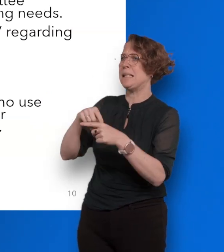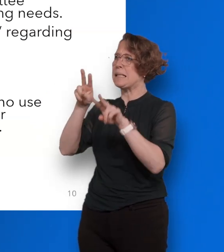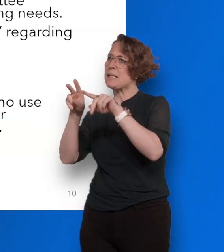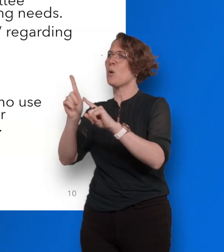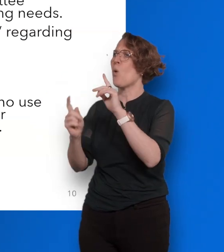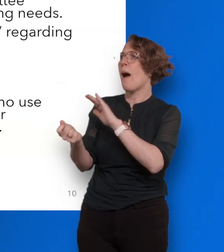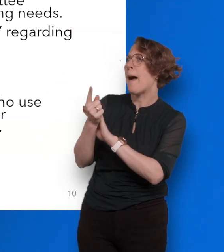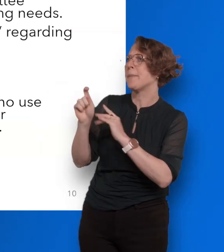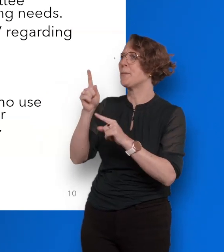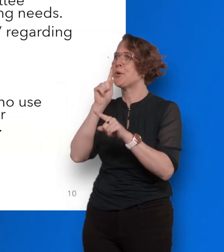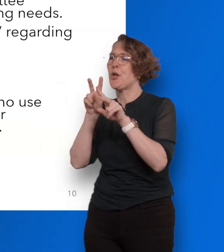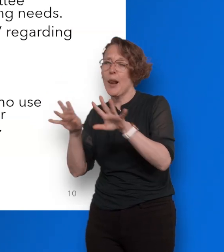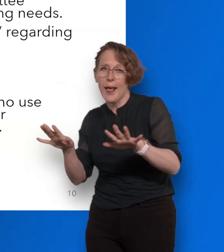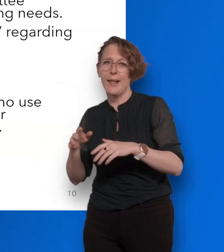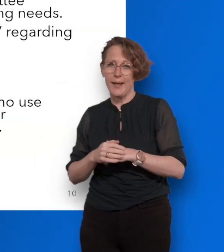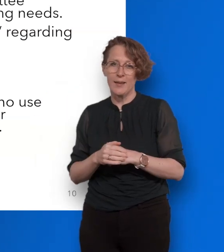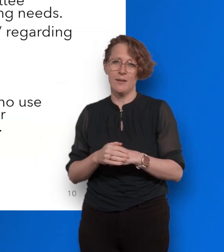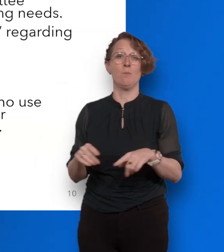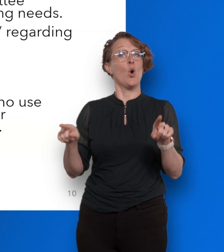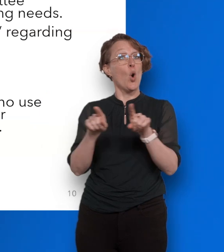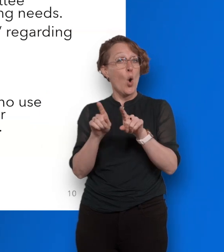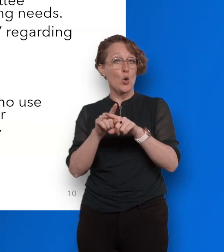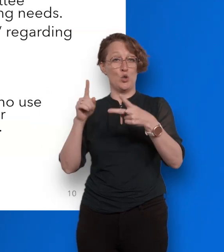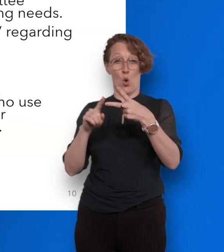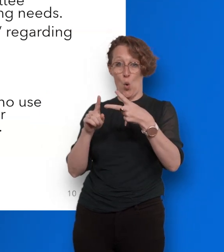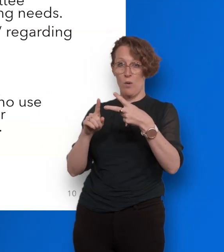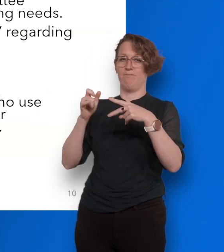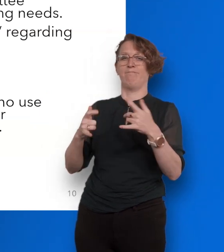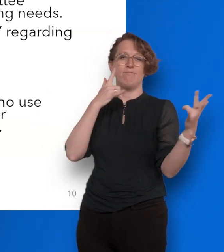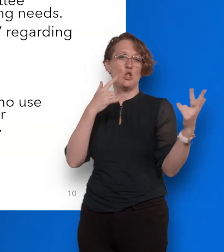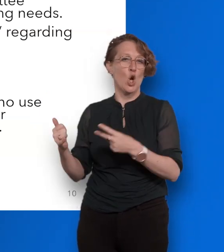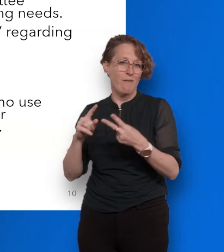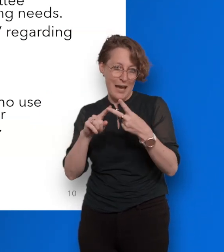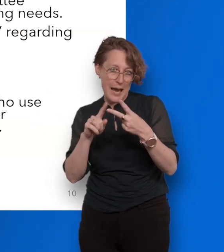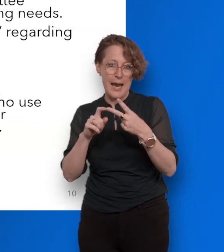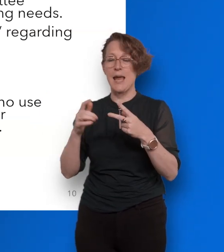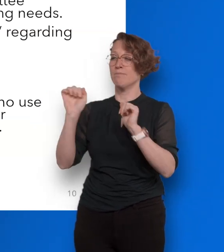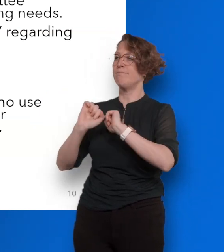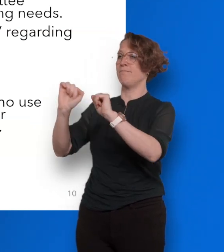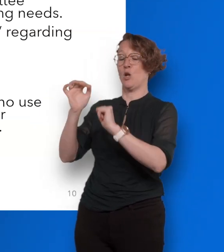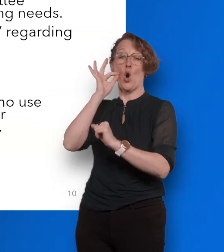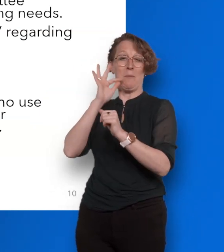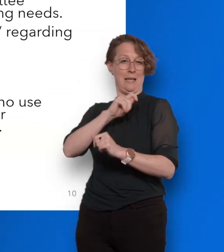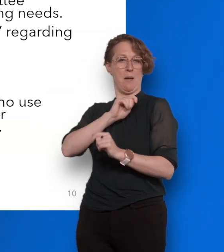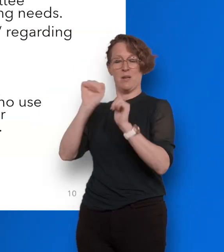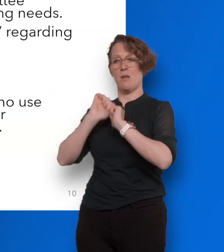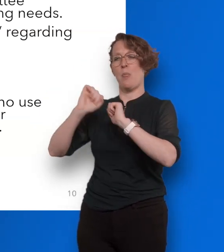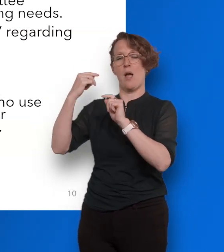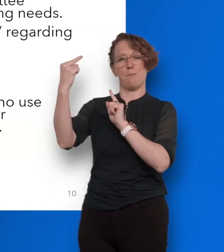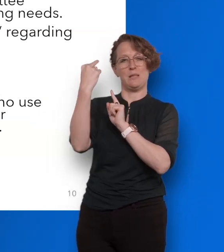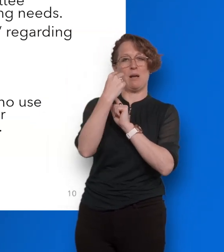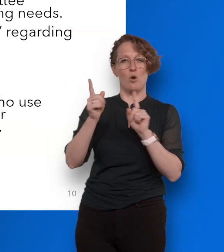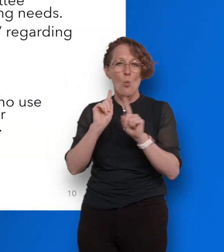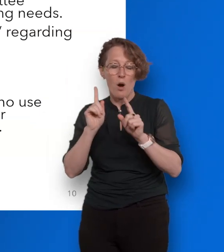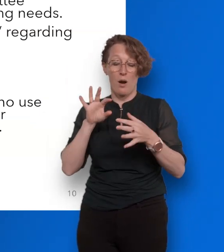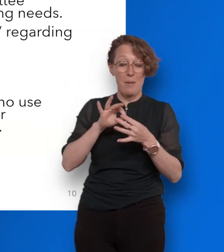assessments sort of look like. We also used a survey to gather the perspectives and experience of the committee members themselves regarding